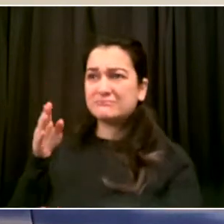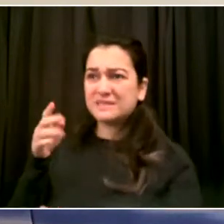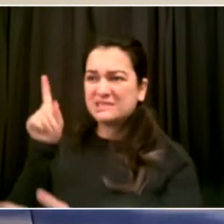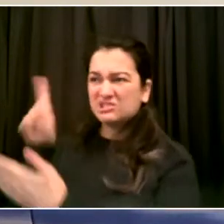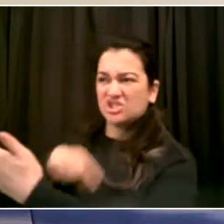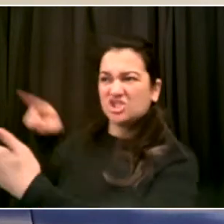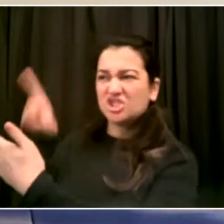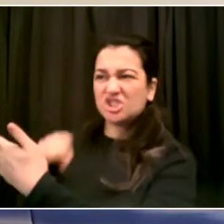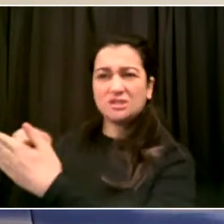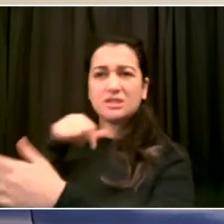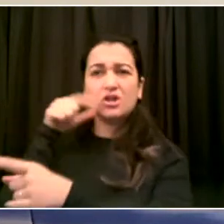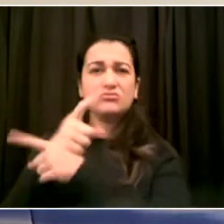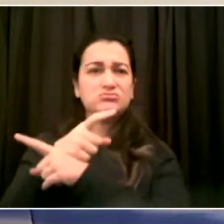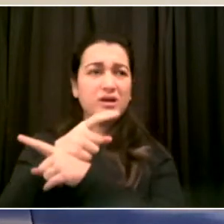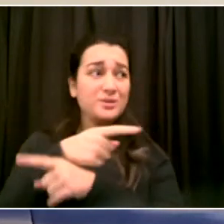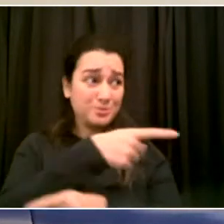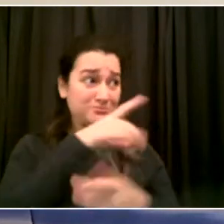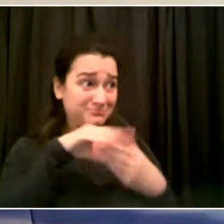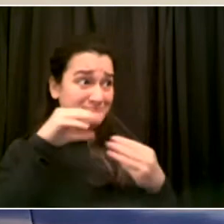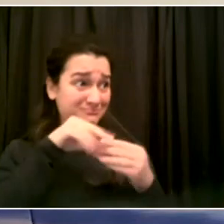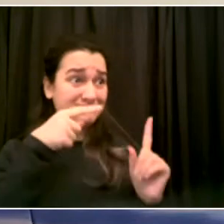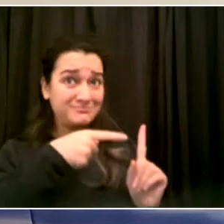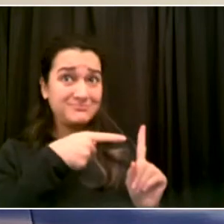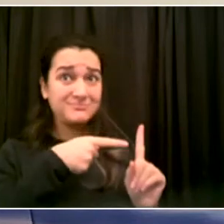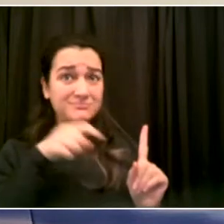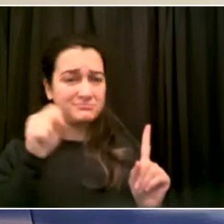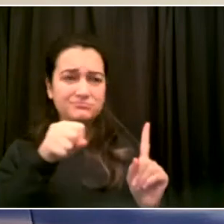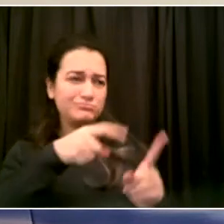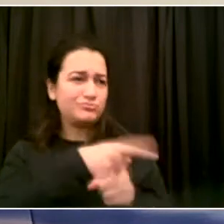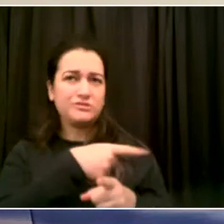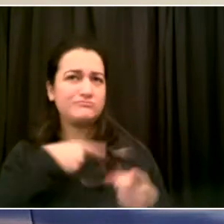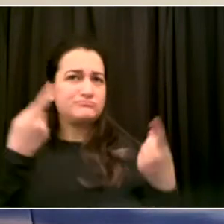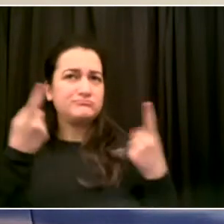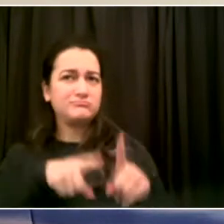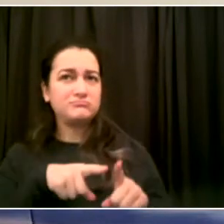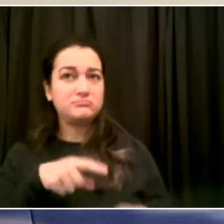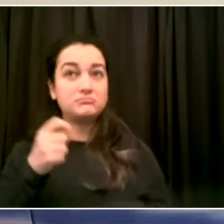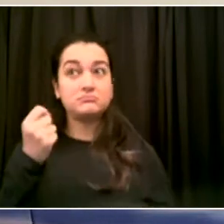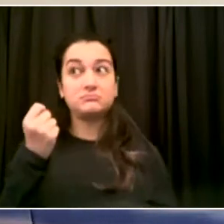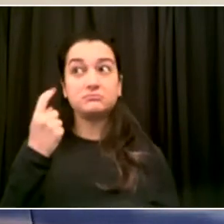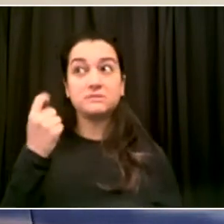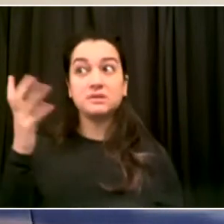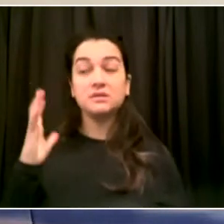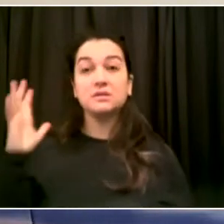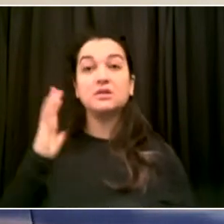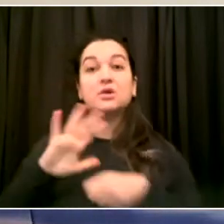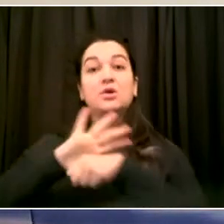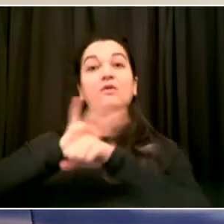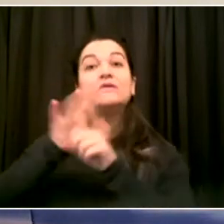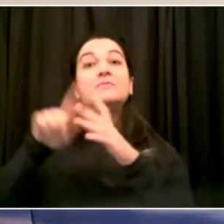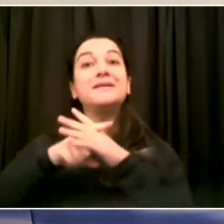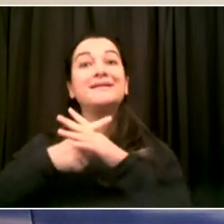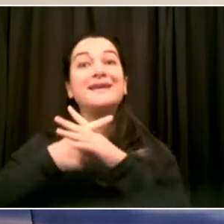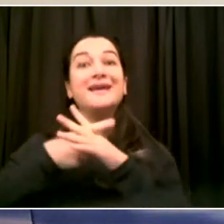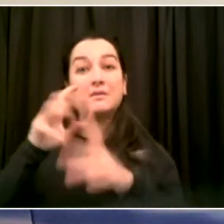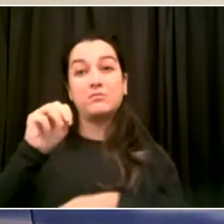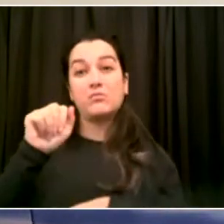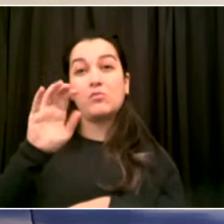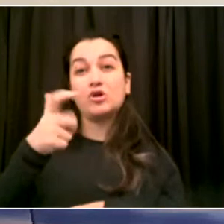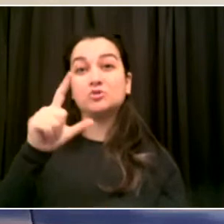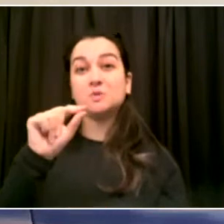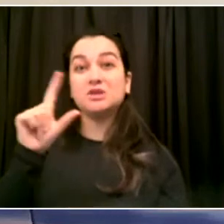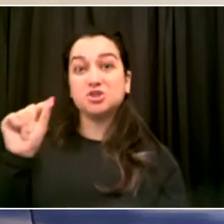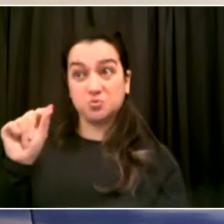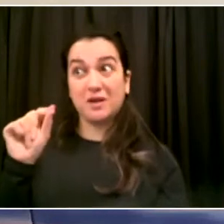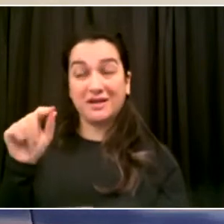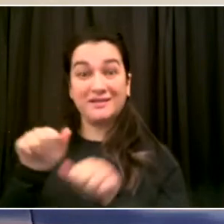the beginning of this pandemic, our Asian American community has been suffering on fighting basically two viruses. Before COVID-19